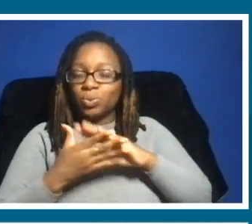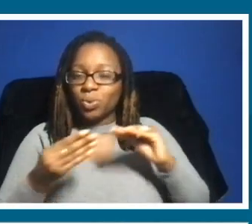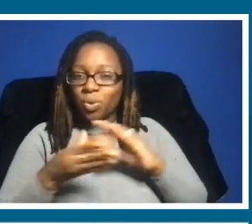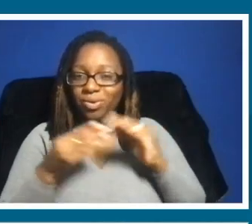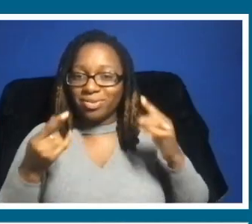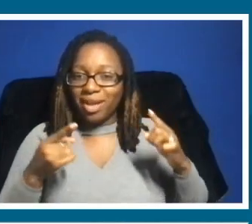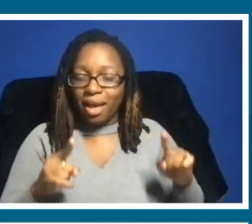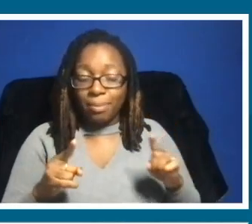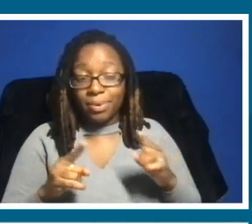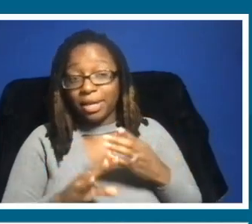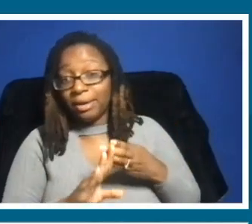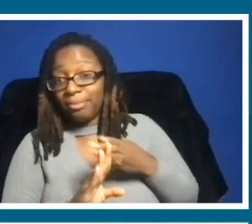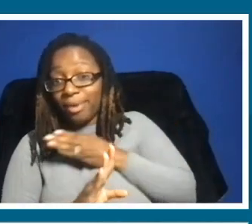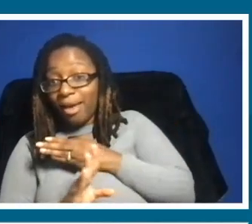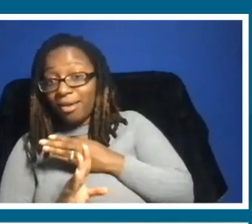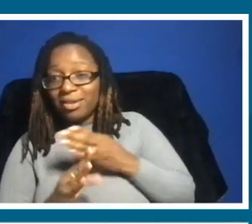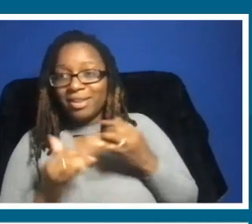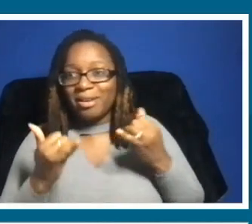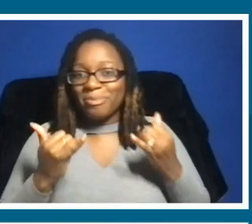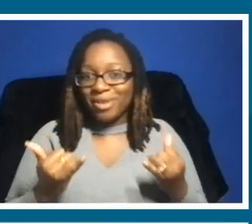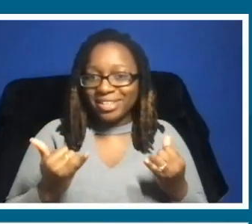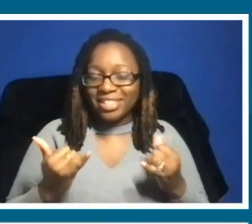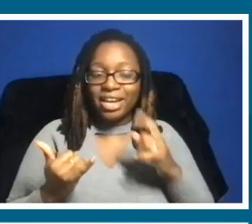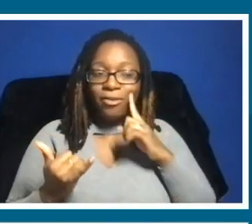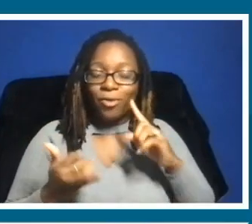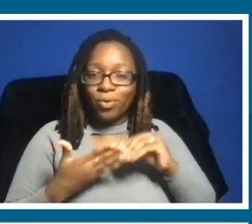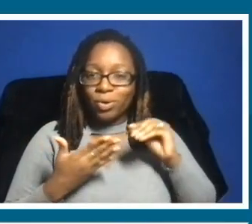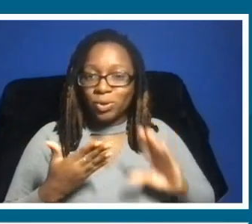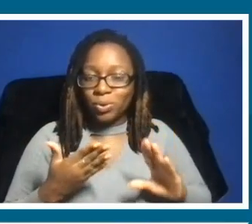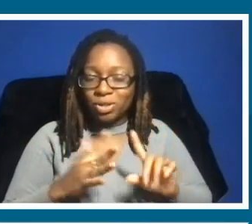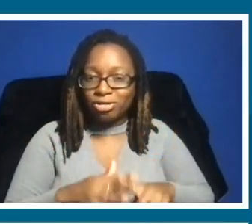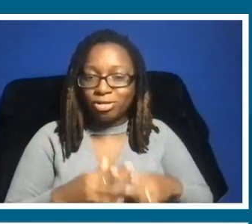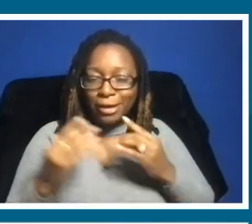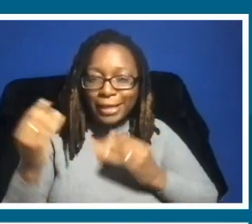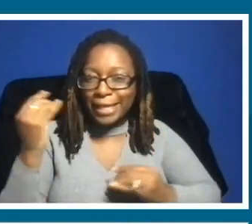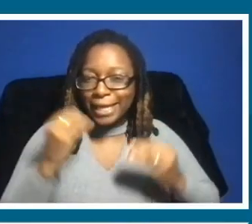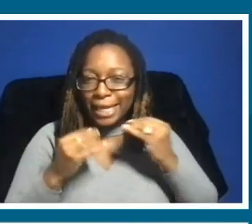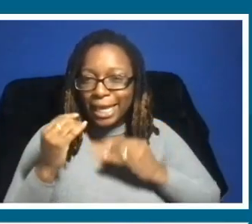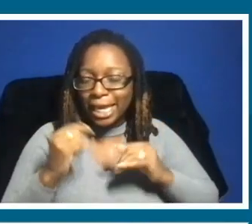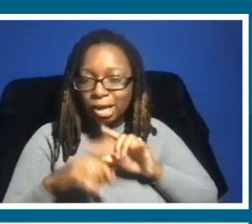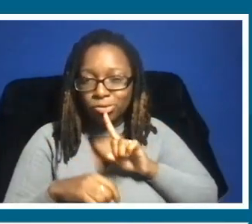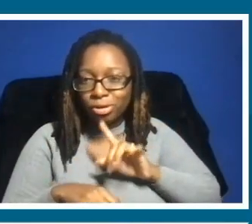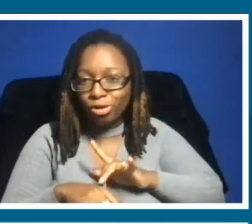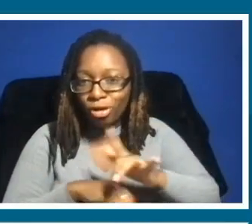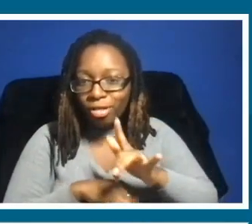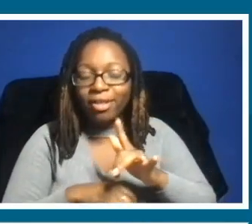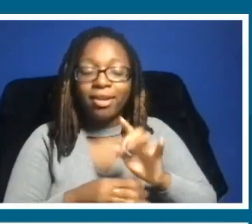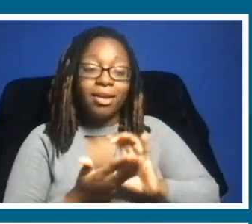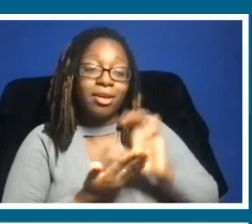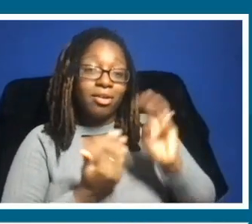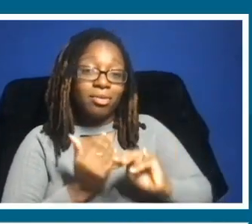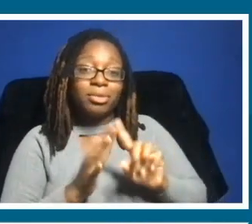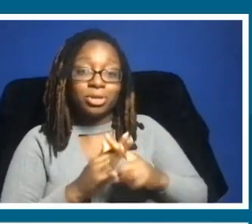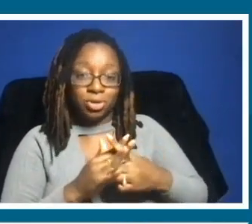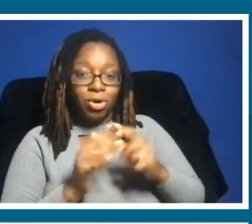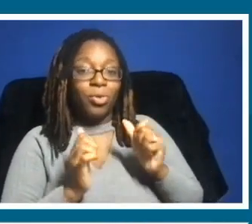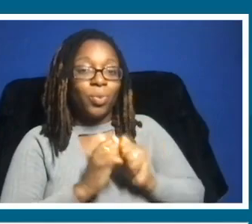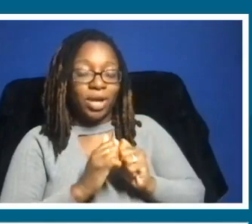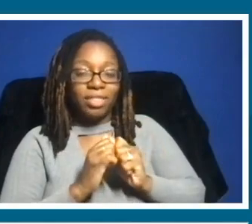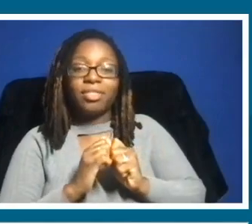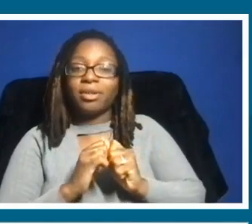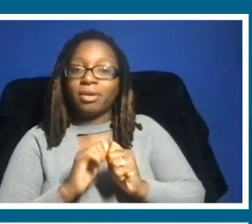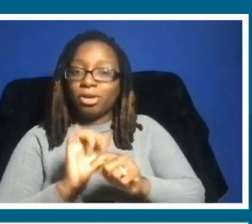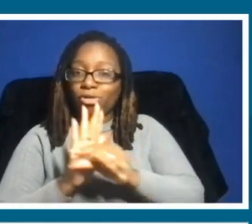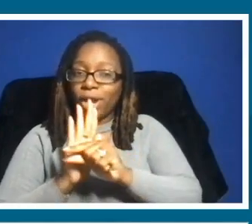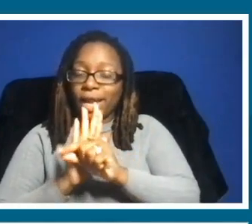present, and to have students begin thinking from very early age. Our curriculum is beginning with kindergarten students, but